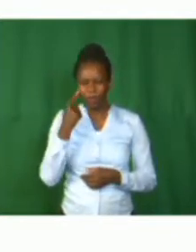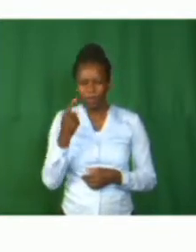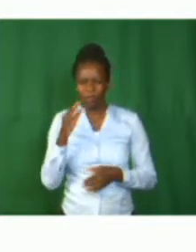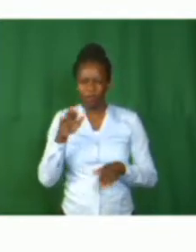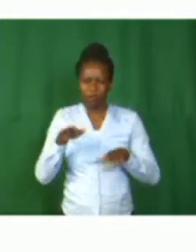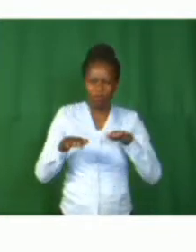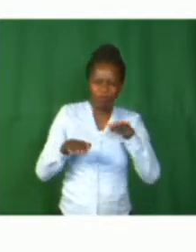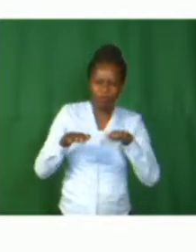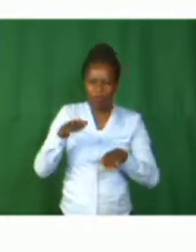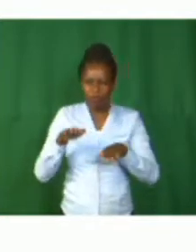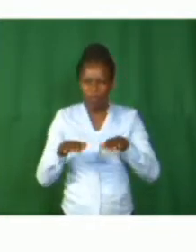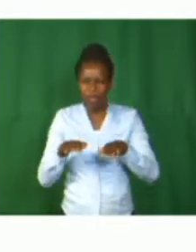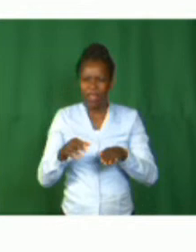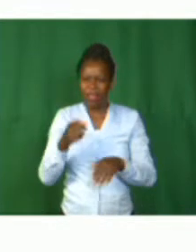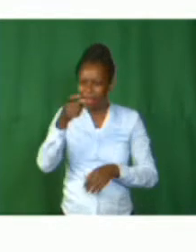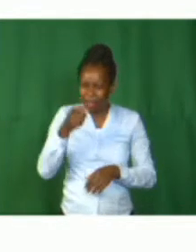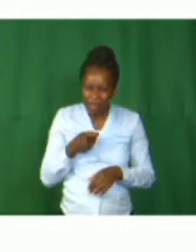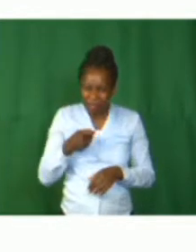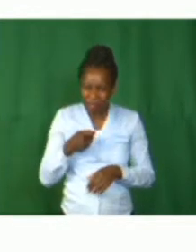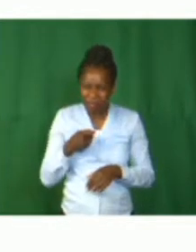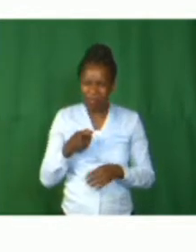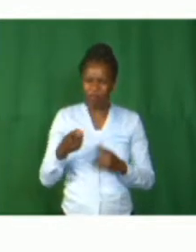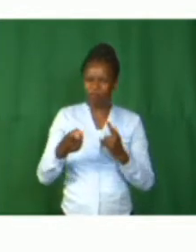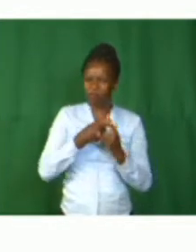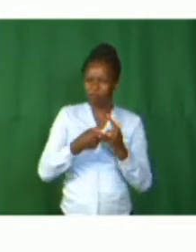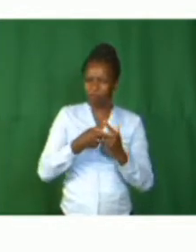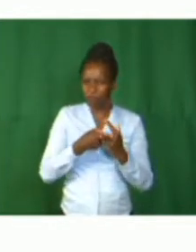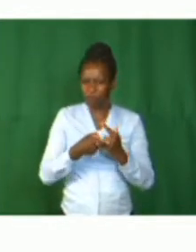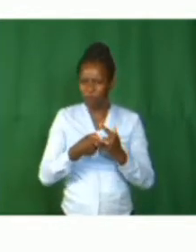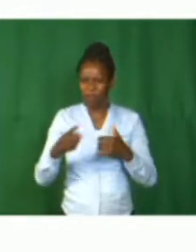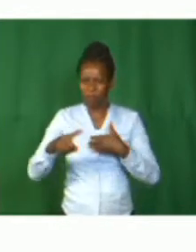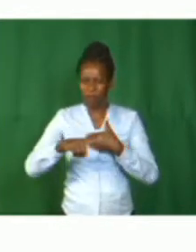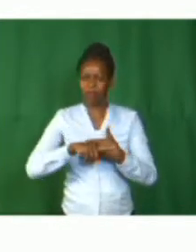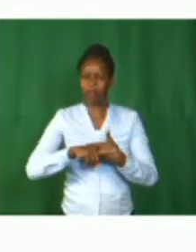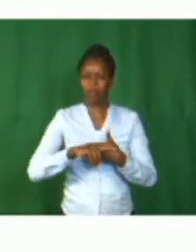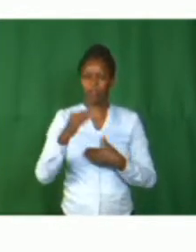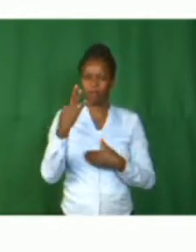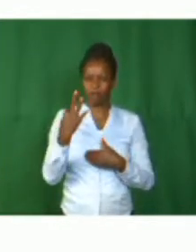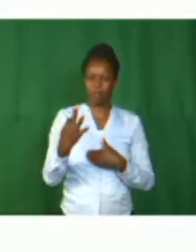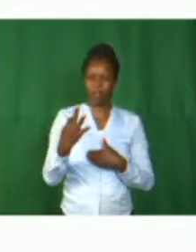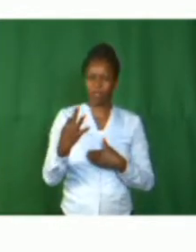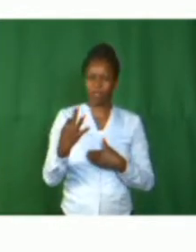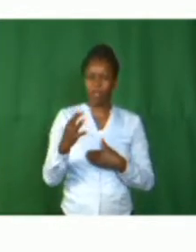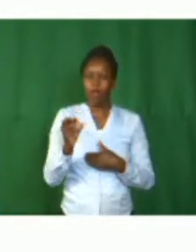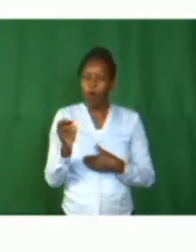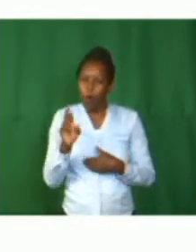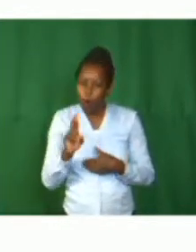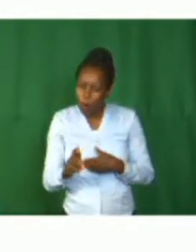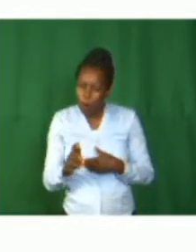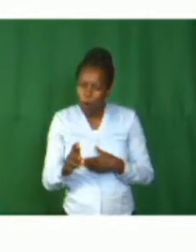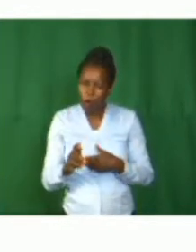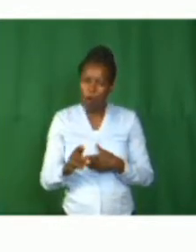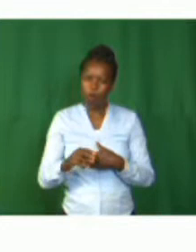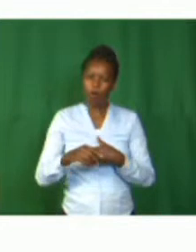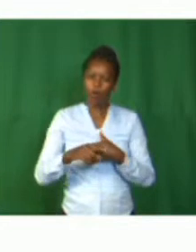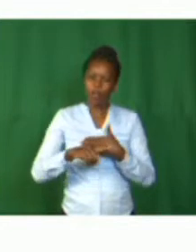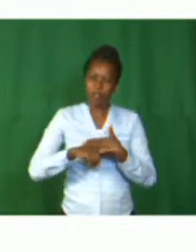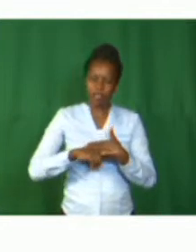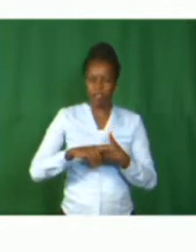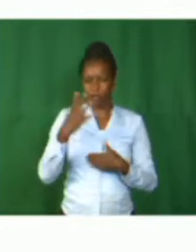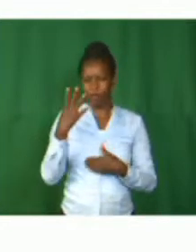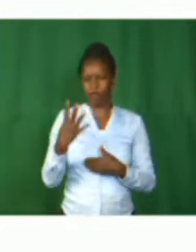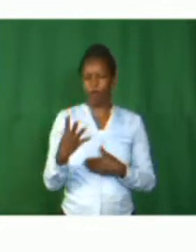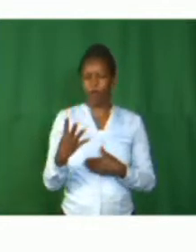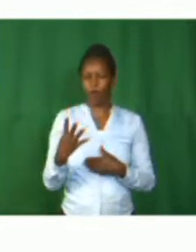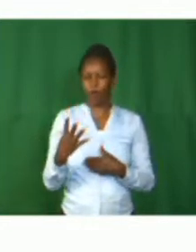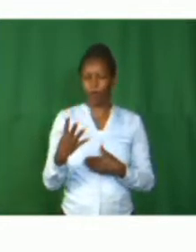now x is greater or equal to -3, less than or equal to 4, but less than or equal to 4, which